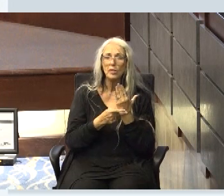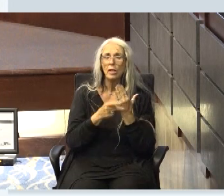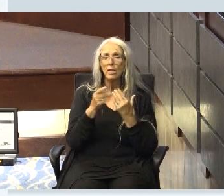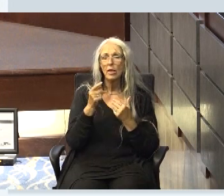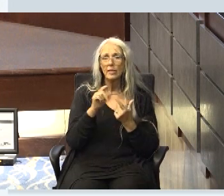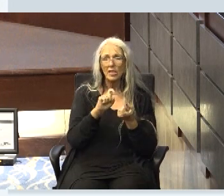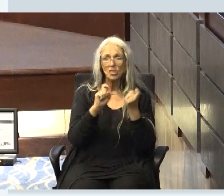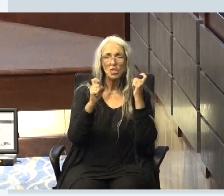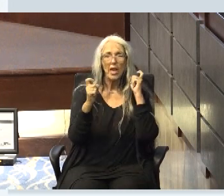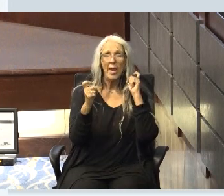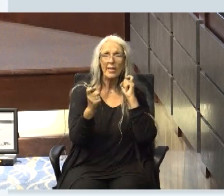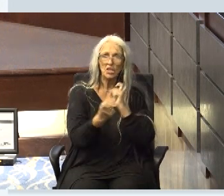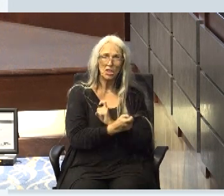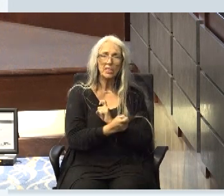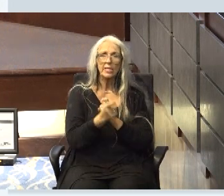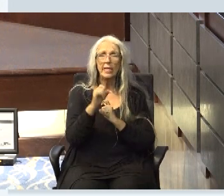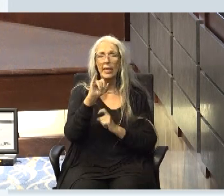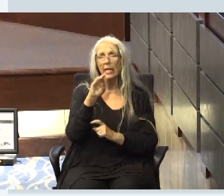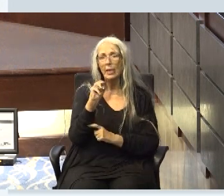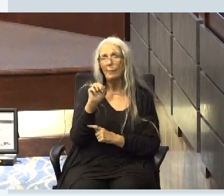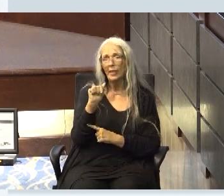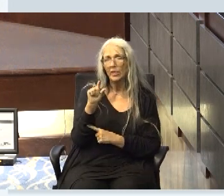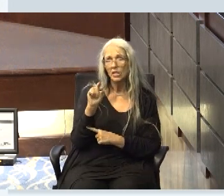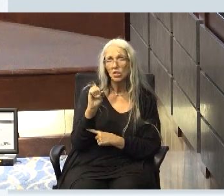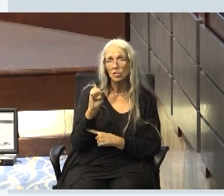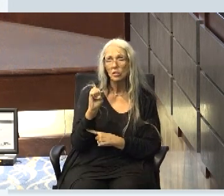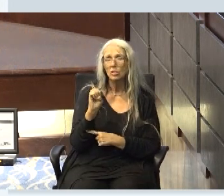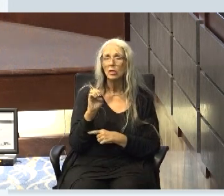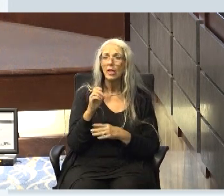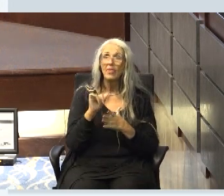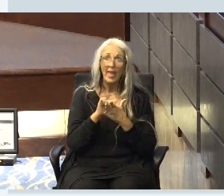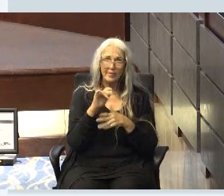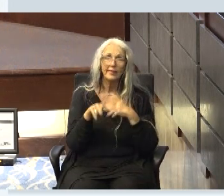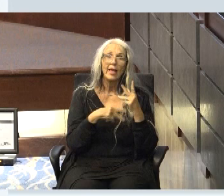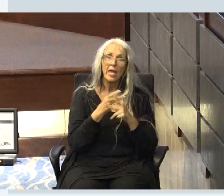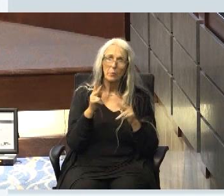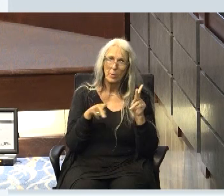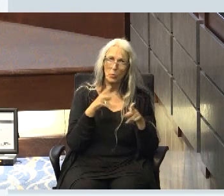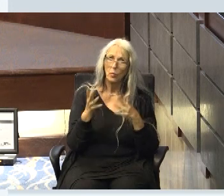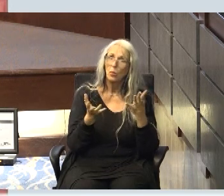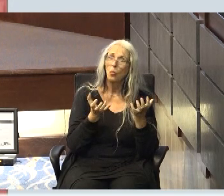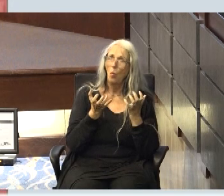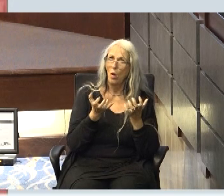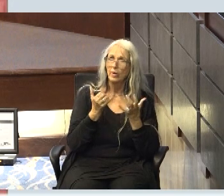transformative placemaking. And so that's the kind of people we want on our team.